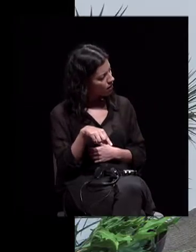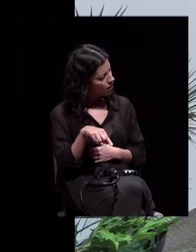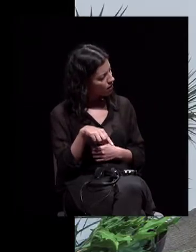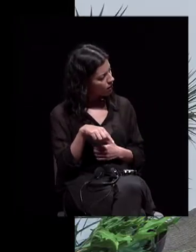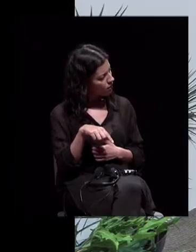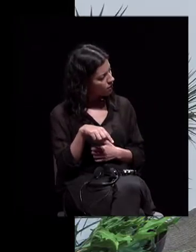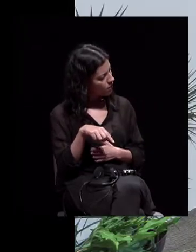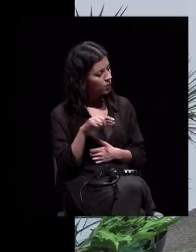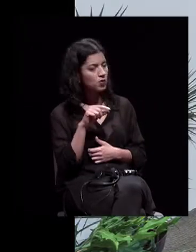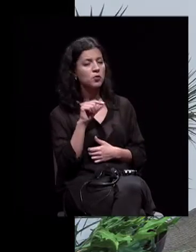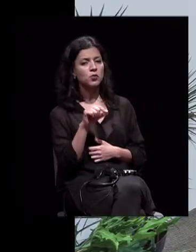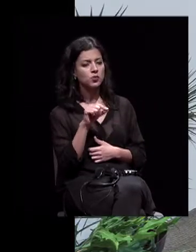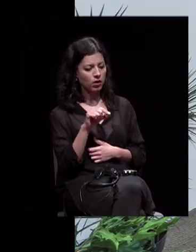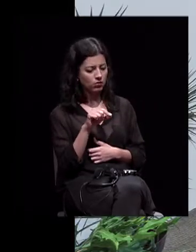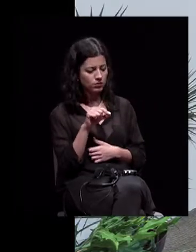de justamente